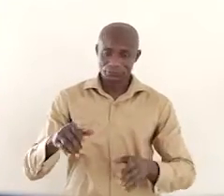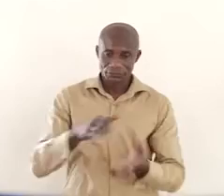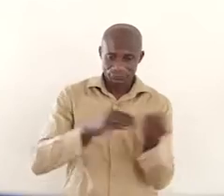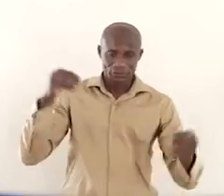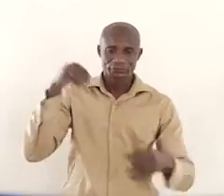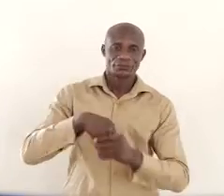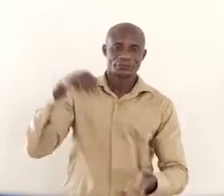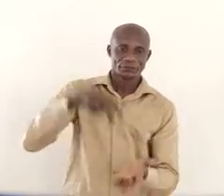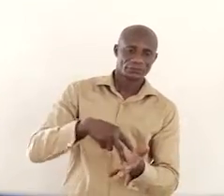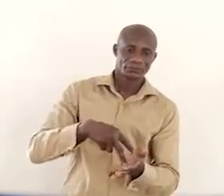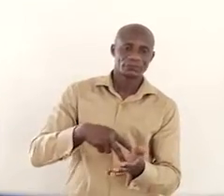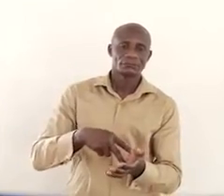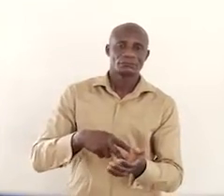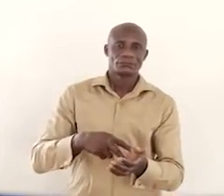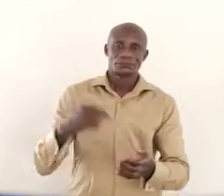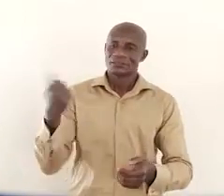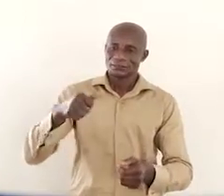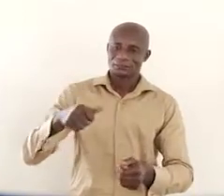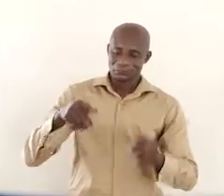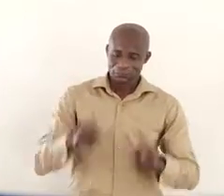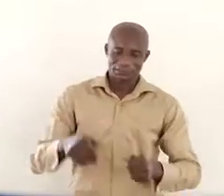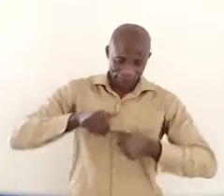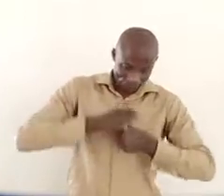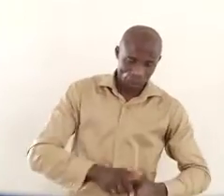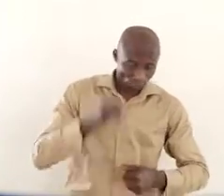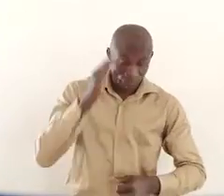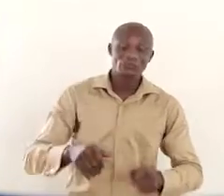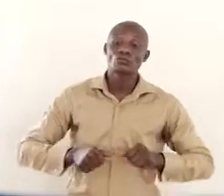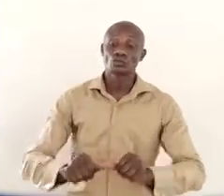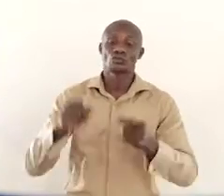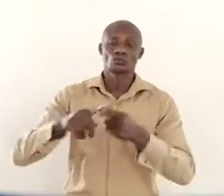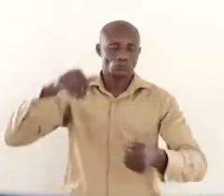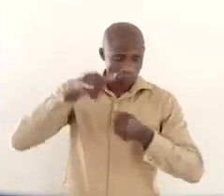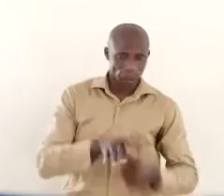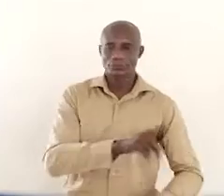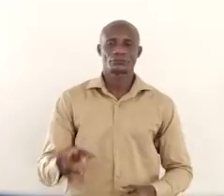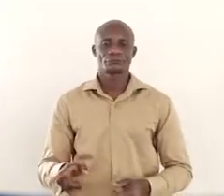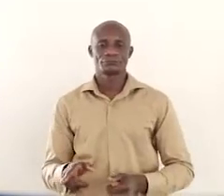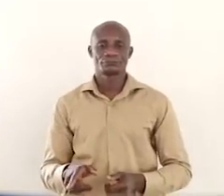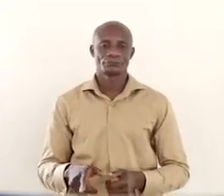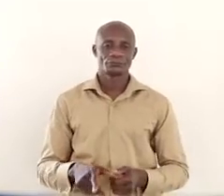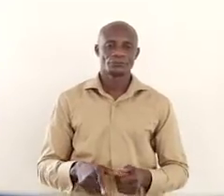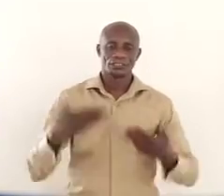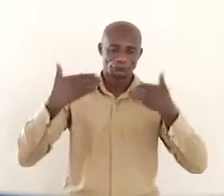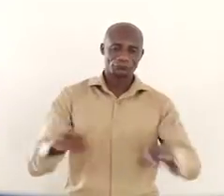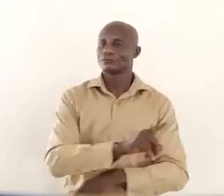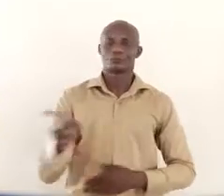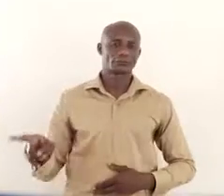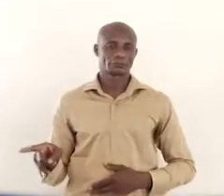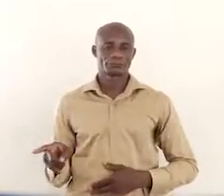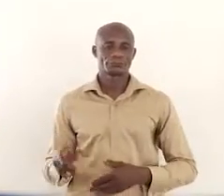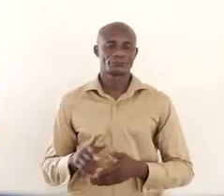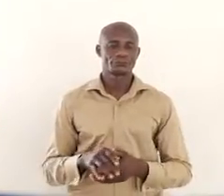the resurrection, person way they oppress you now, go oppress you till death. Bloody fool. And then he don't finish